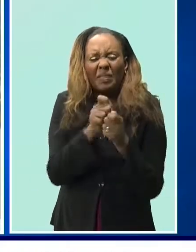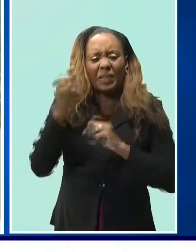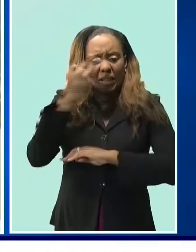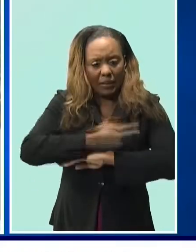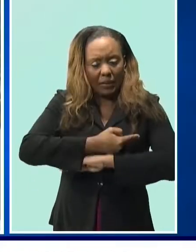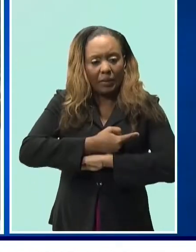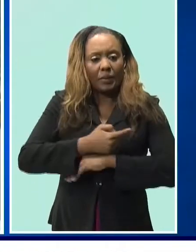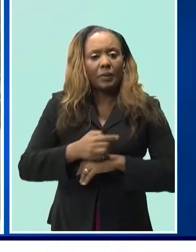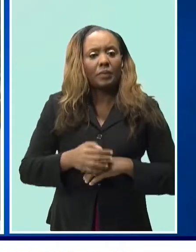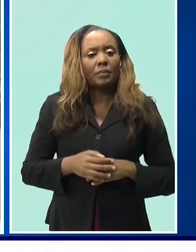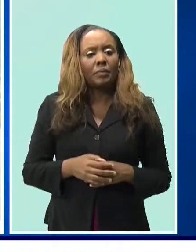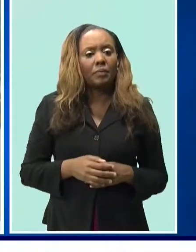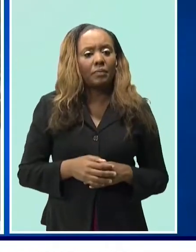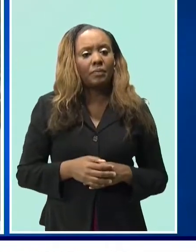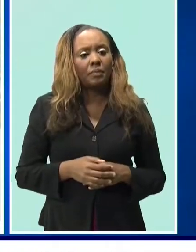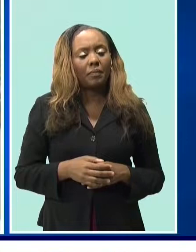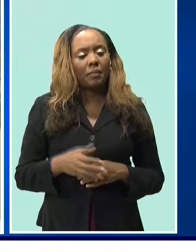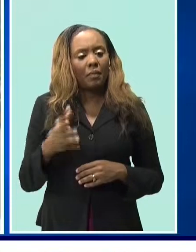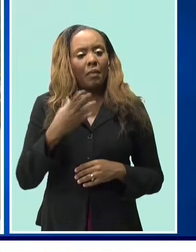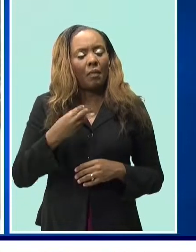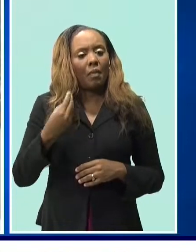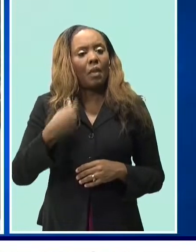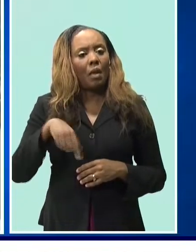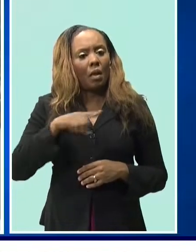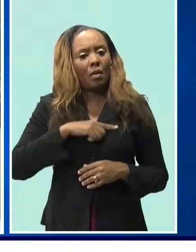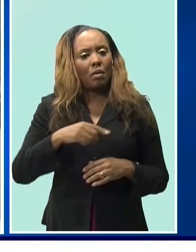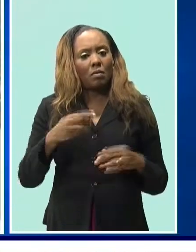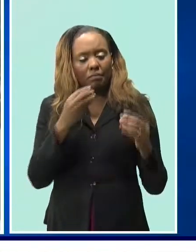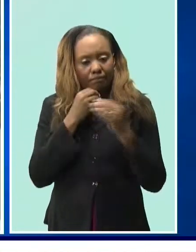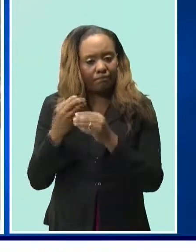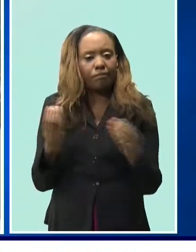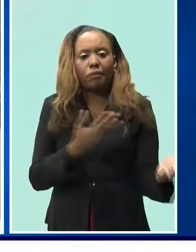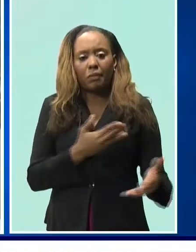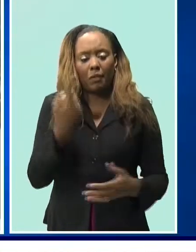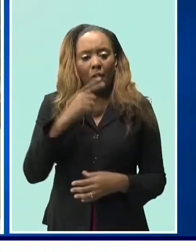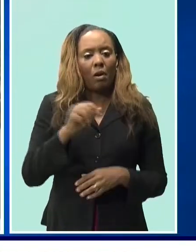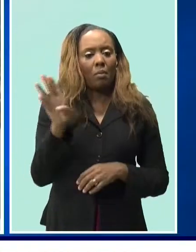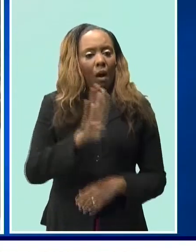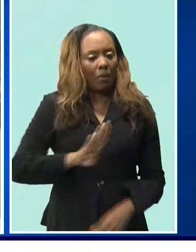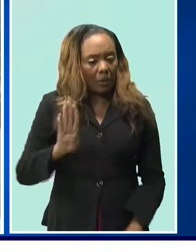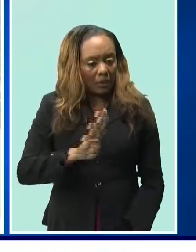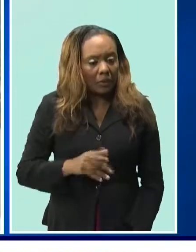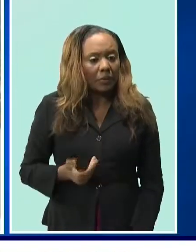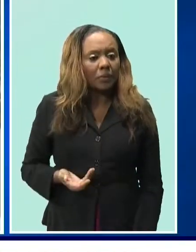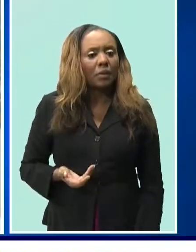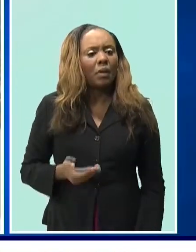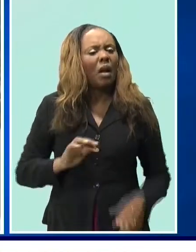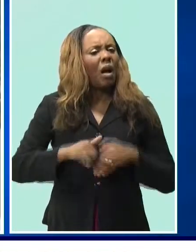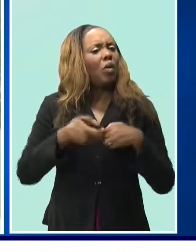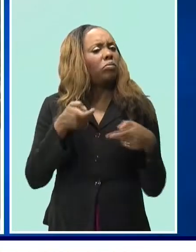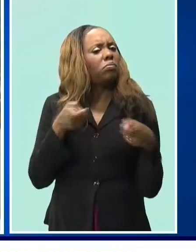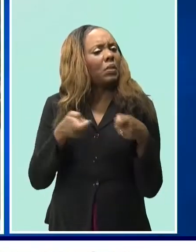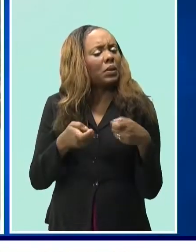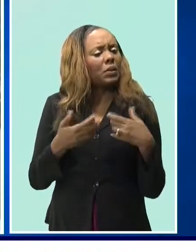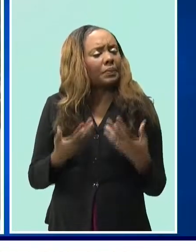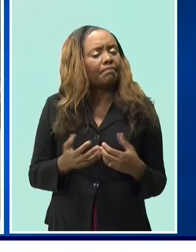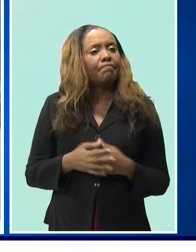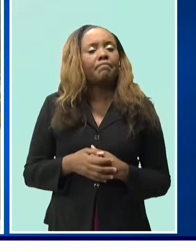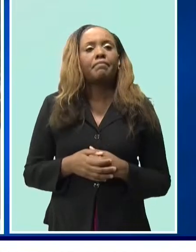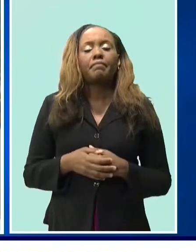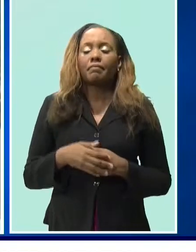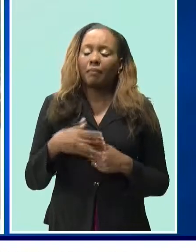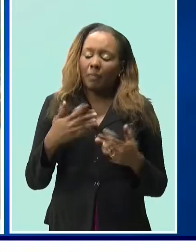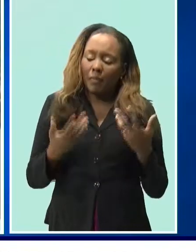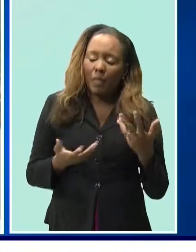made generally speaking, to the population of Barbados for this purpose. In terms of managing it,